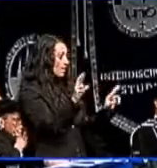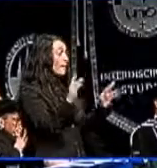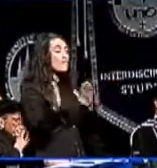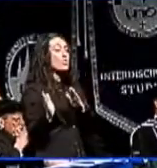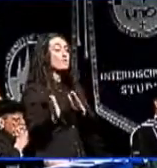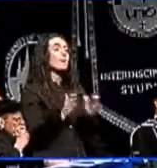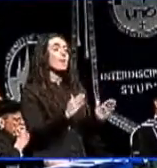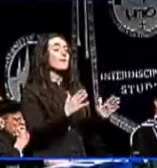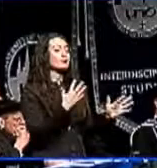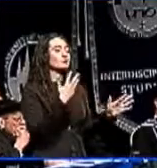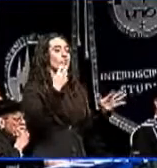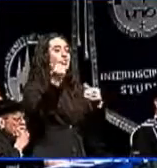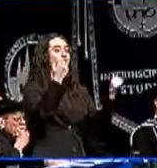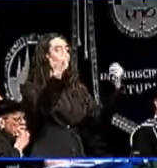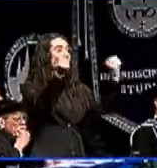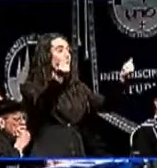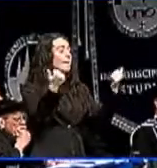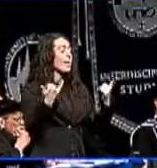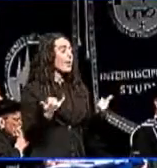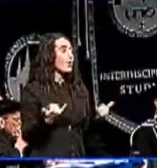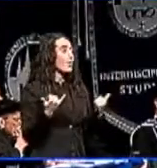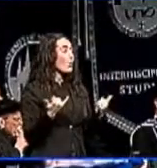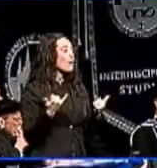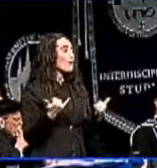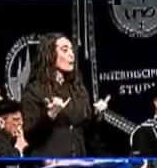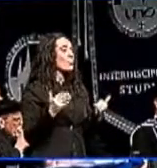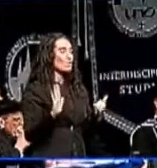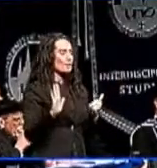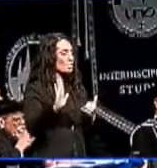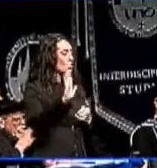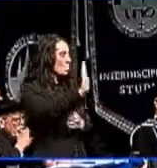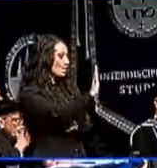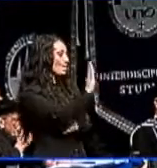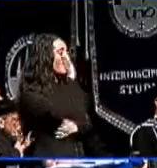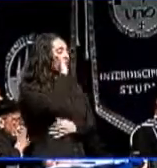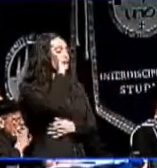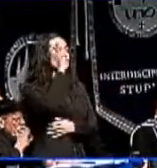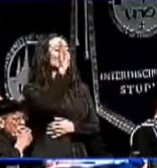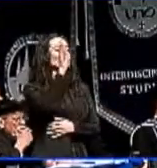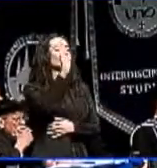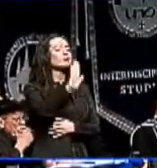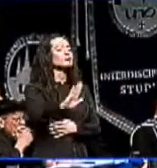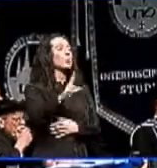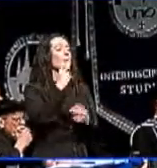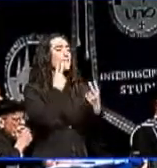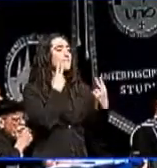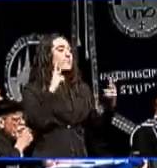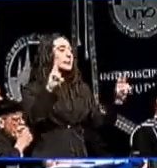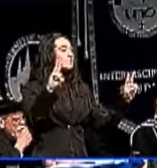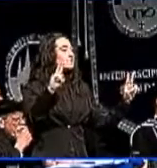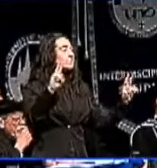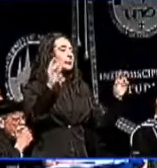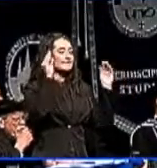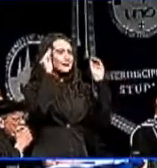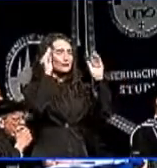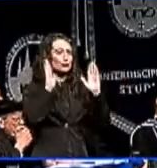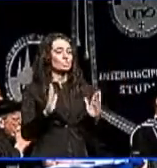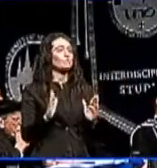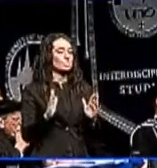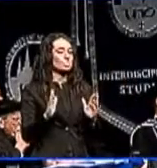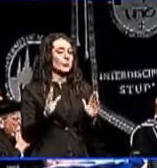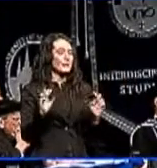lead now, and they are our future peacemakers and teachers.